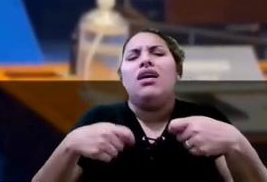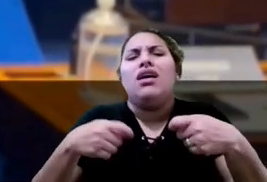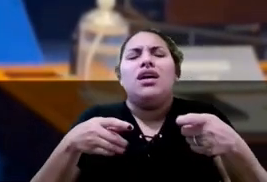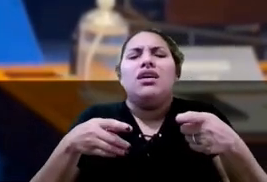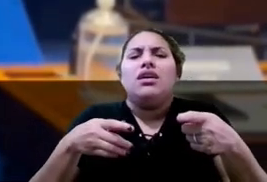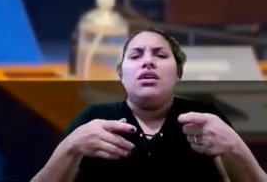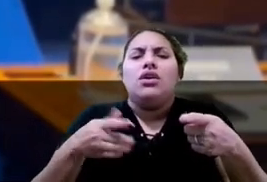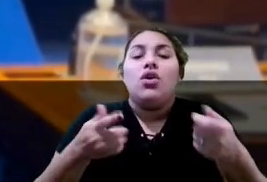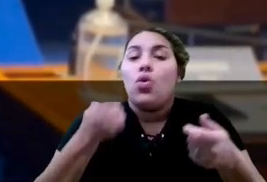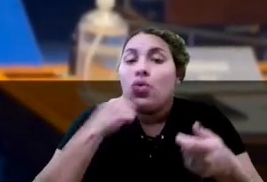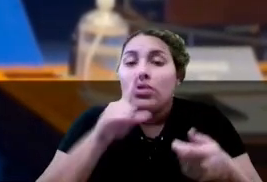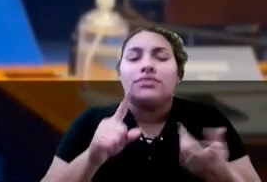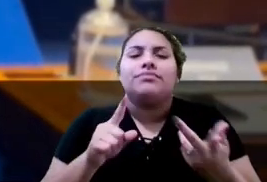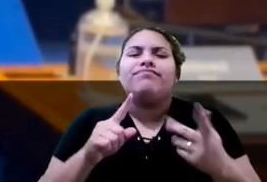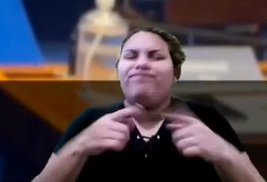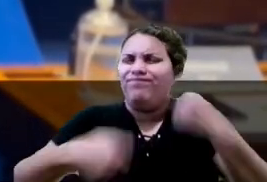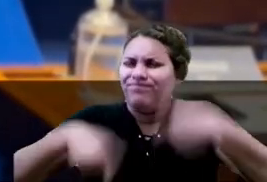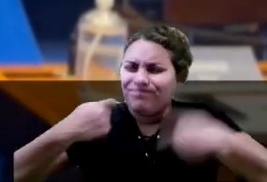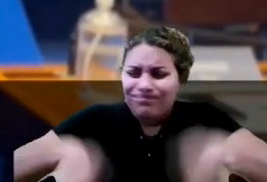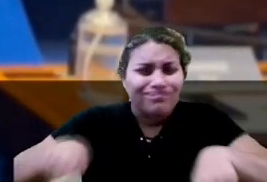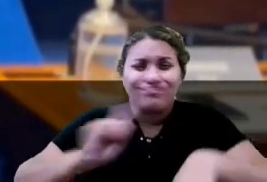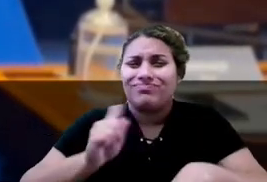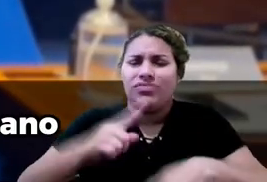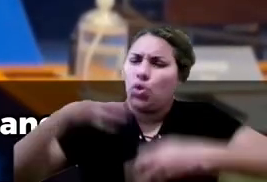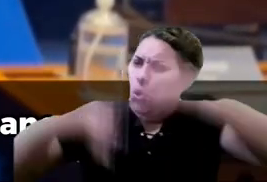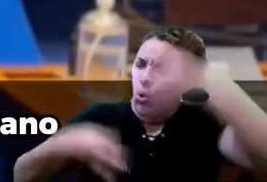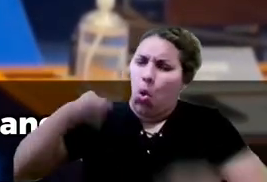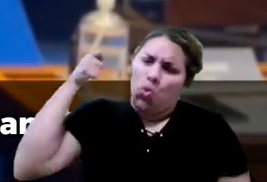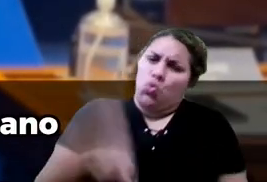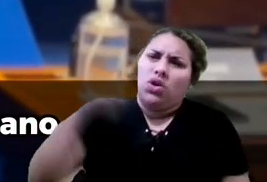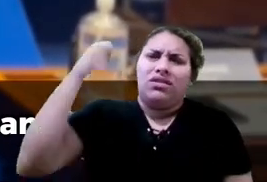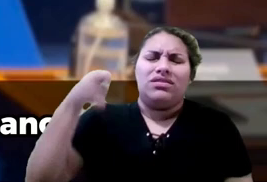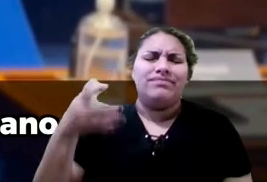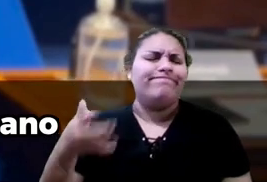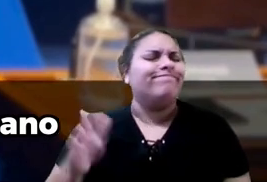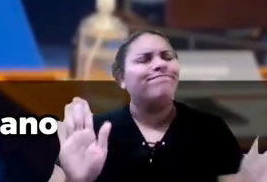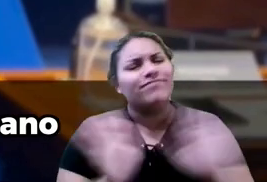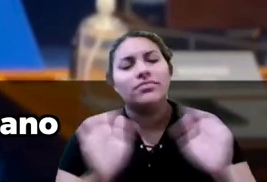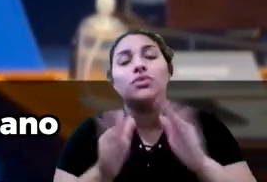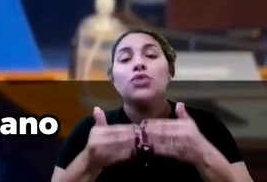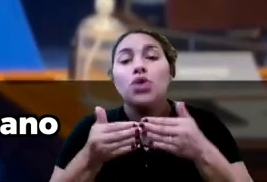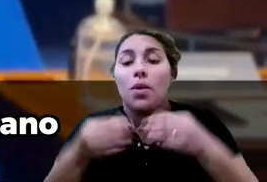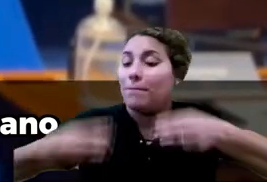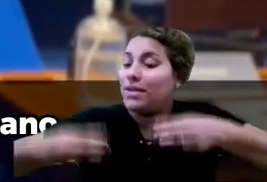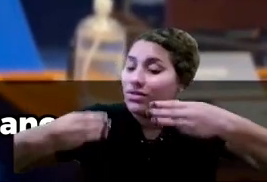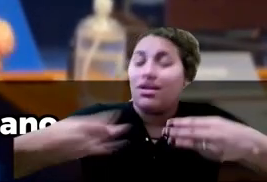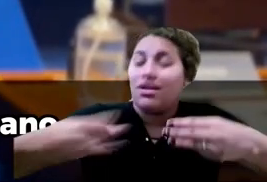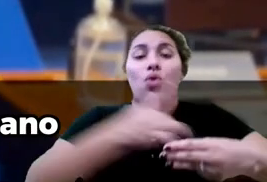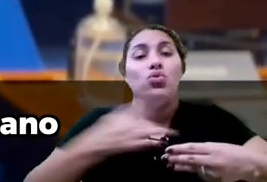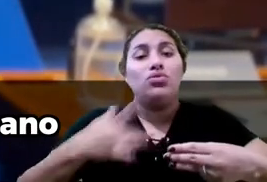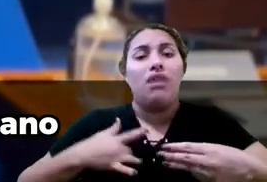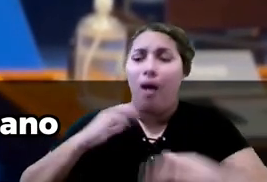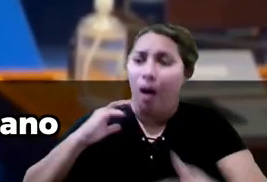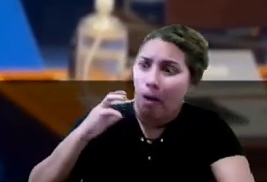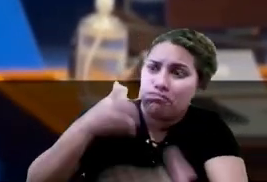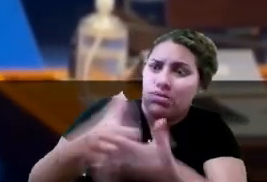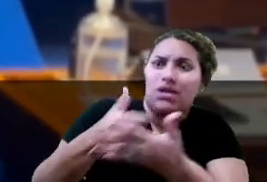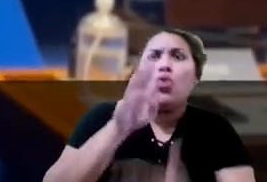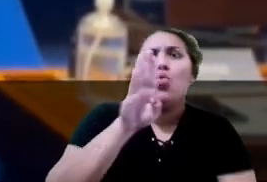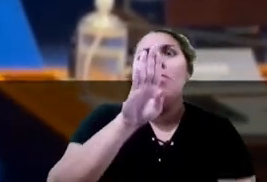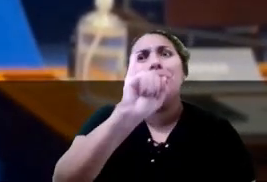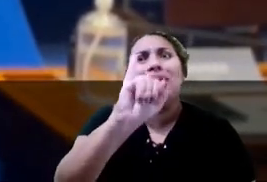accessible. We shouldn't have the need to judicialize issues. And with that, the Ministry of